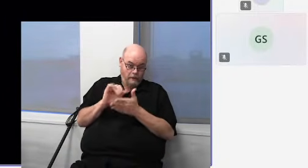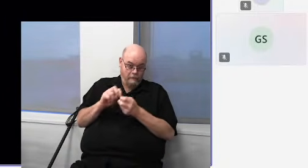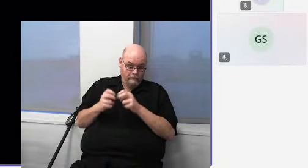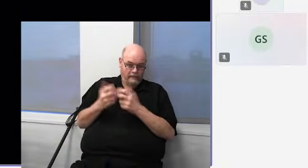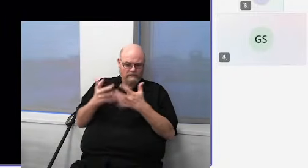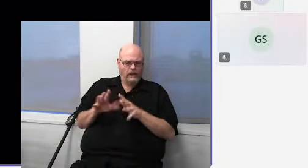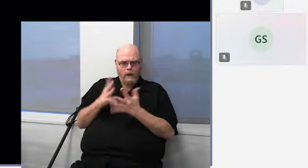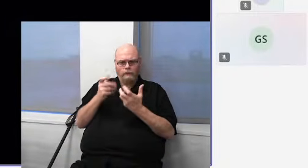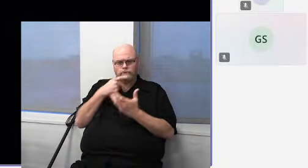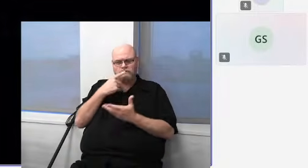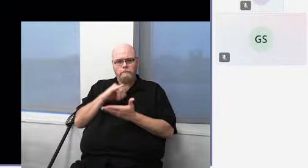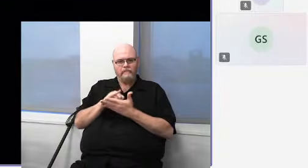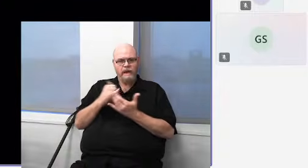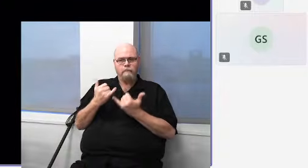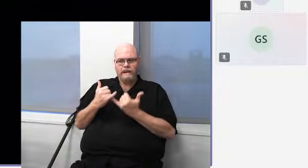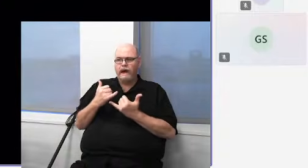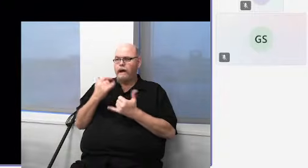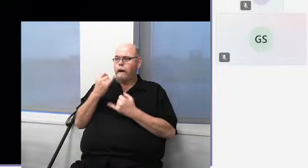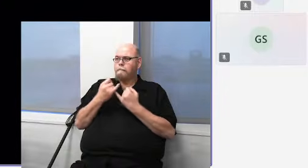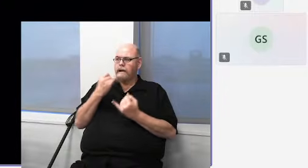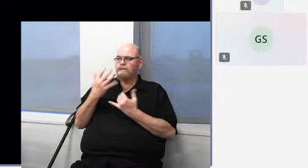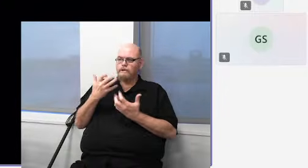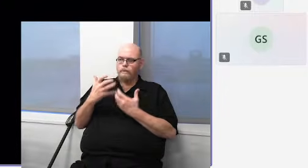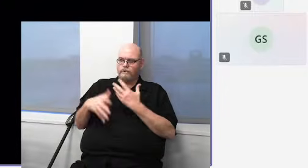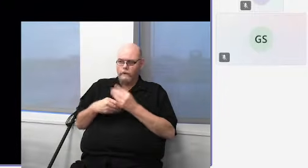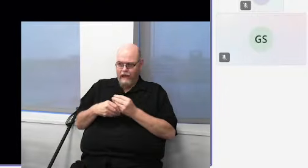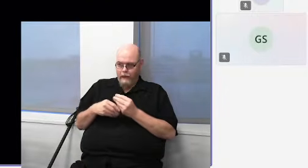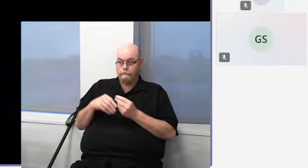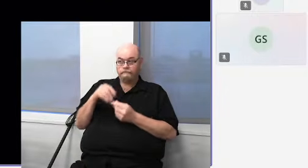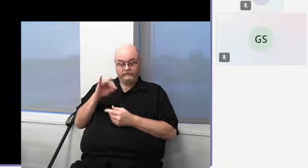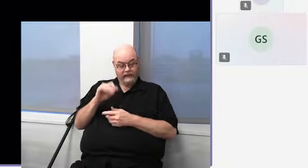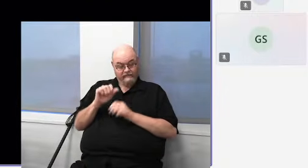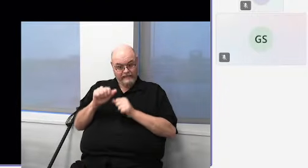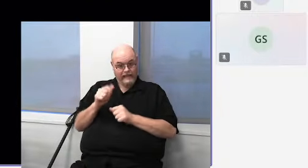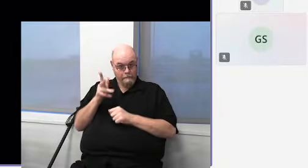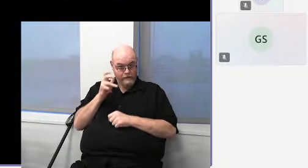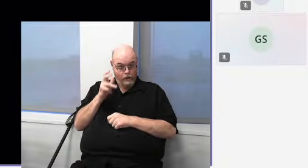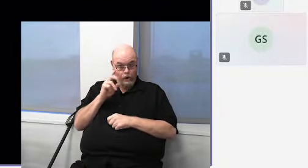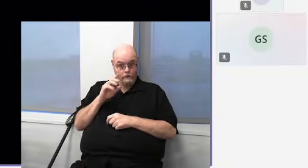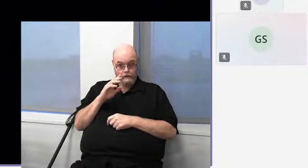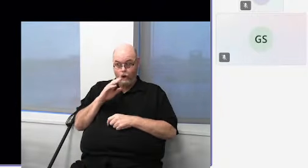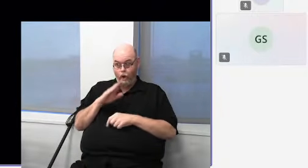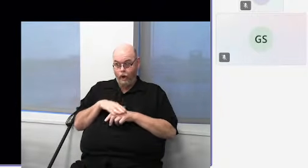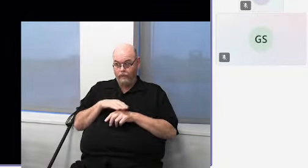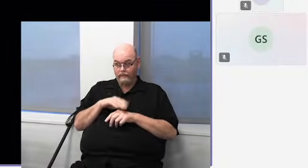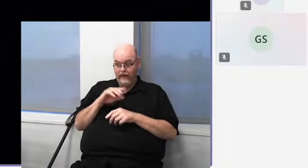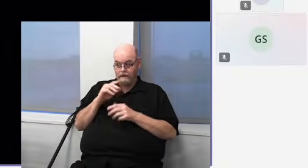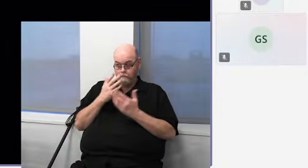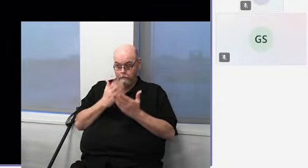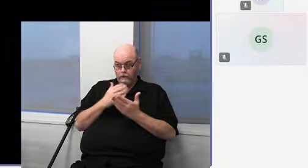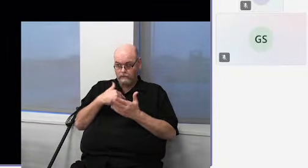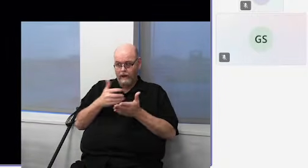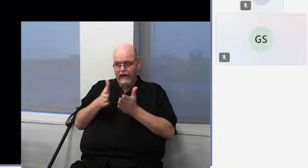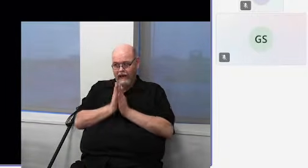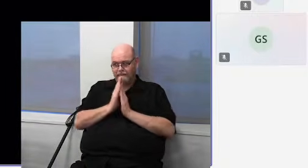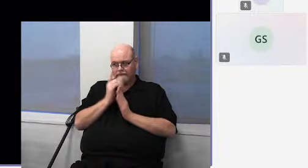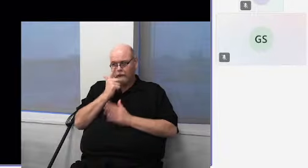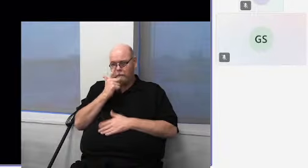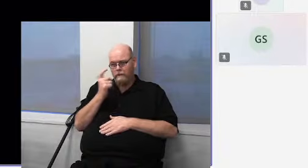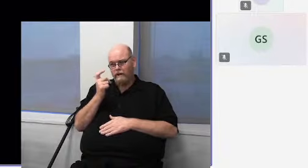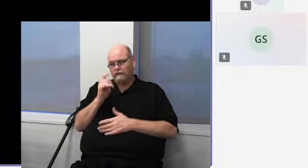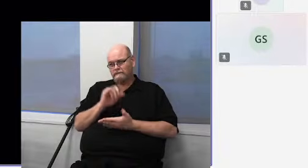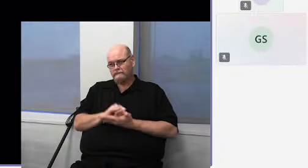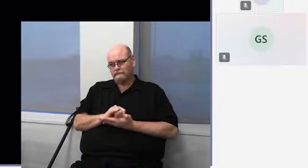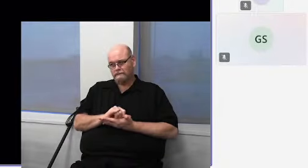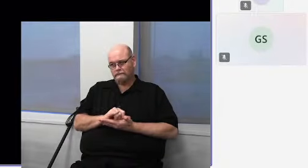And that's all I want to say about it right now, Ms. Mercado. I can't imagine what you would want to add to that. Yeah, Go ahead. if I may be heard on PREPA's motion, I do